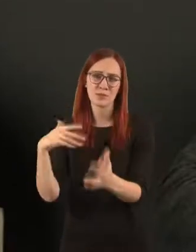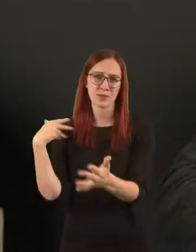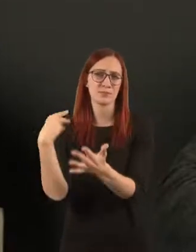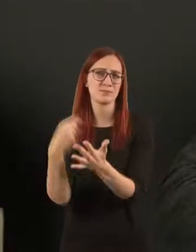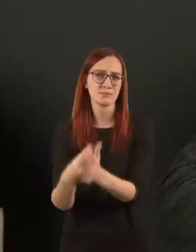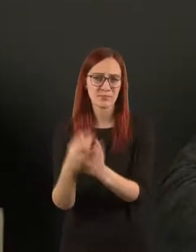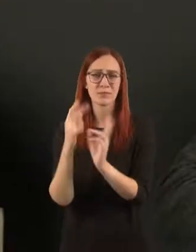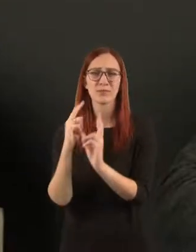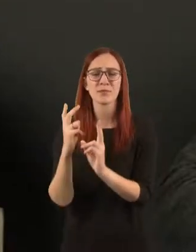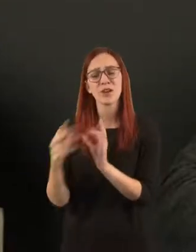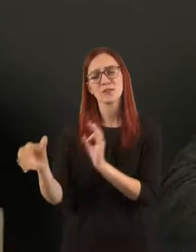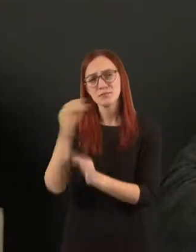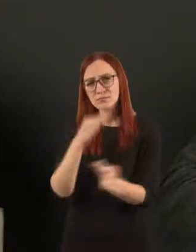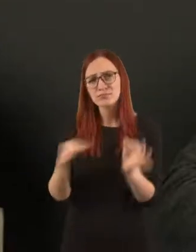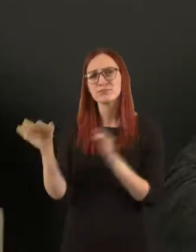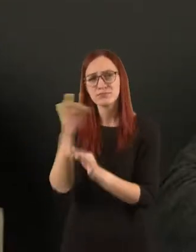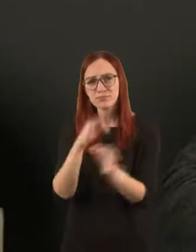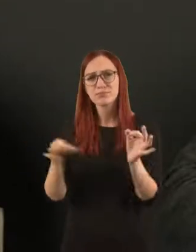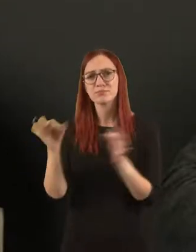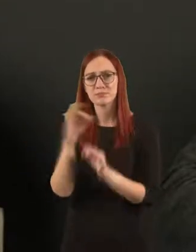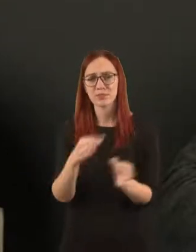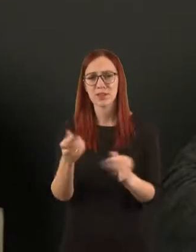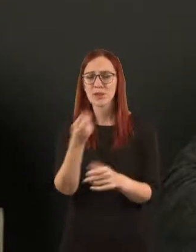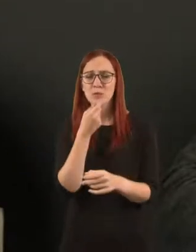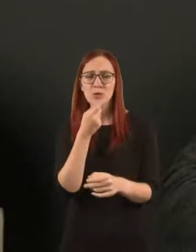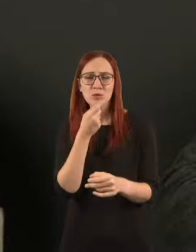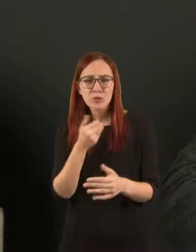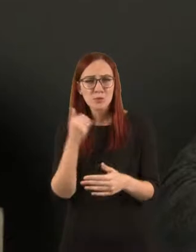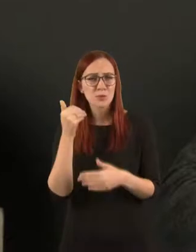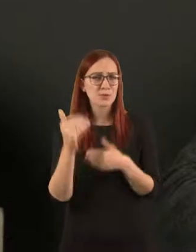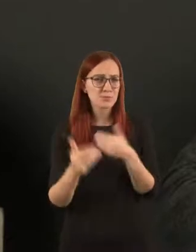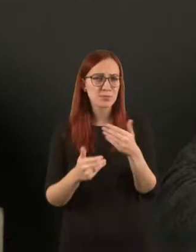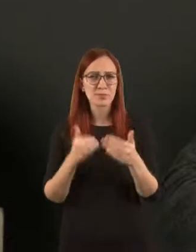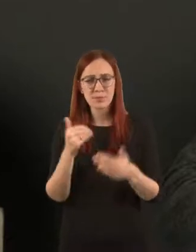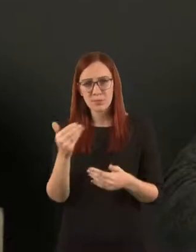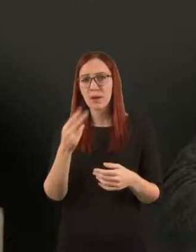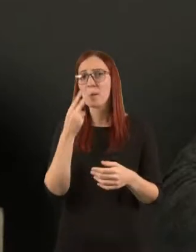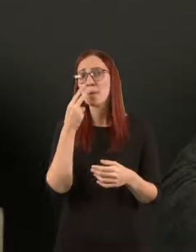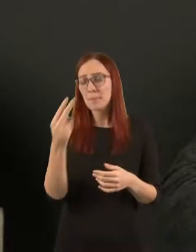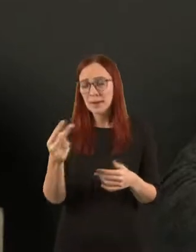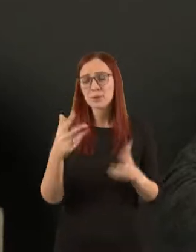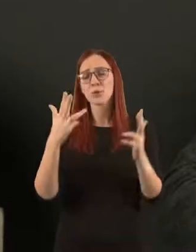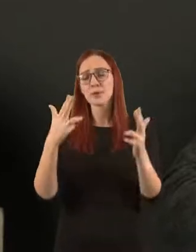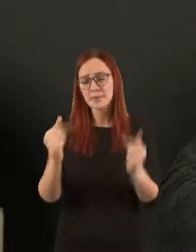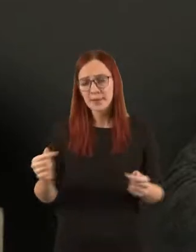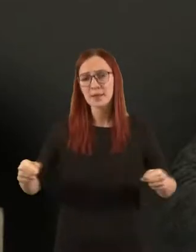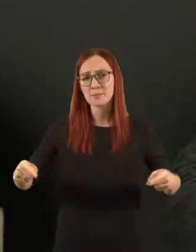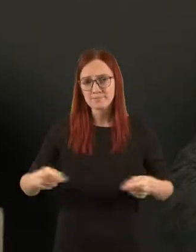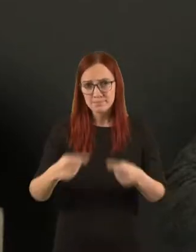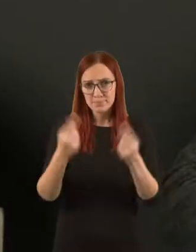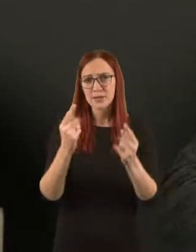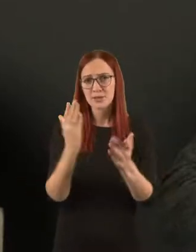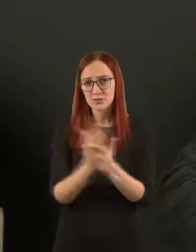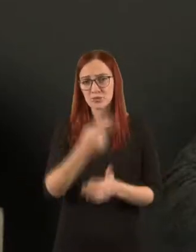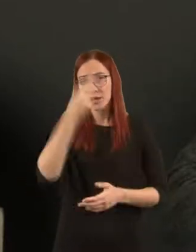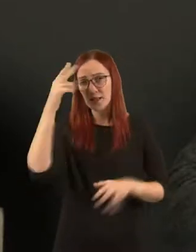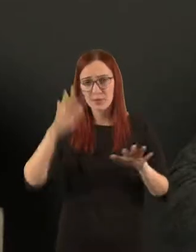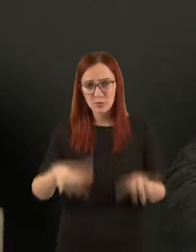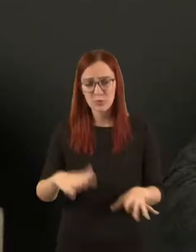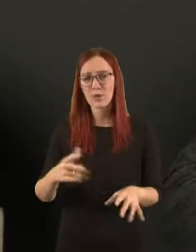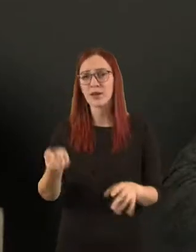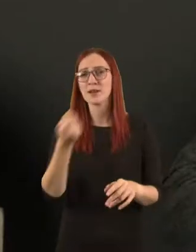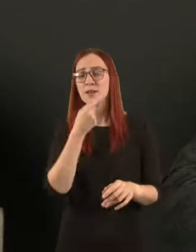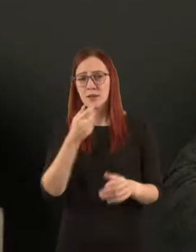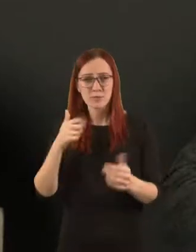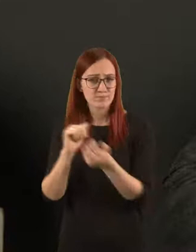We are talking about the same topics we were discussing 20 or 30 years ago. Yes, the progress is obvious,